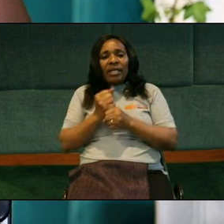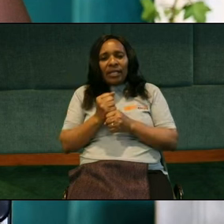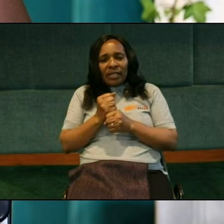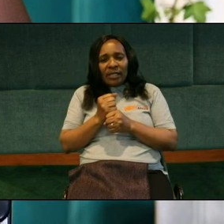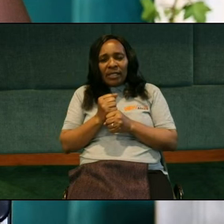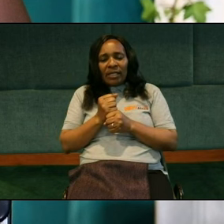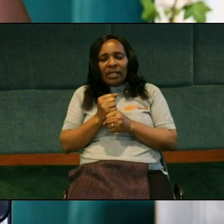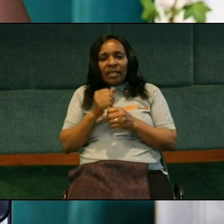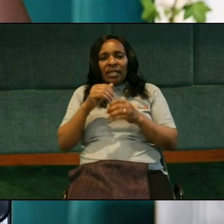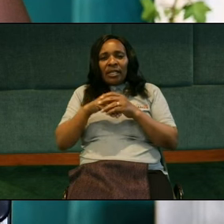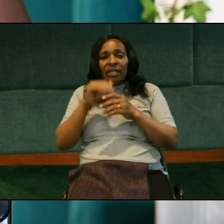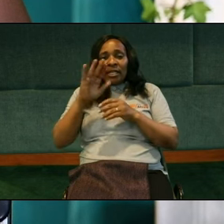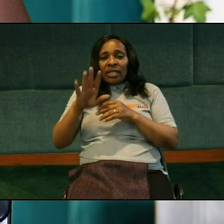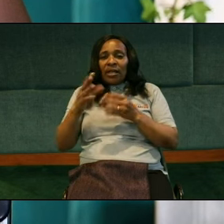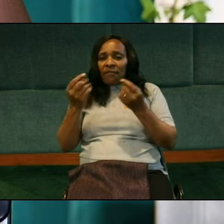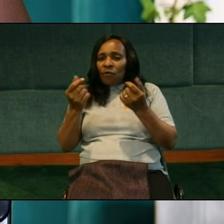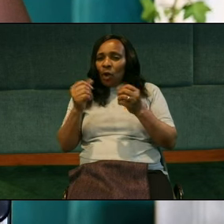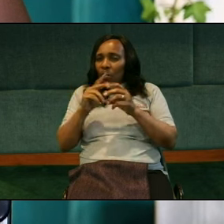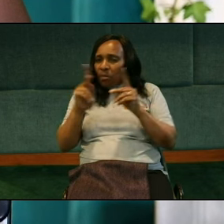them in some obscure places,